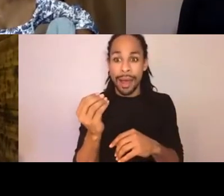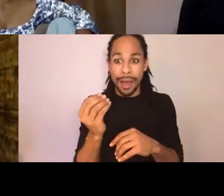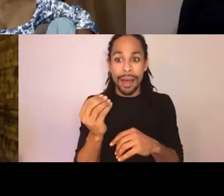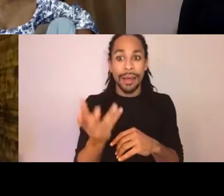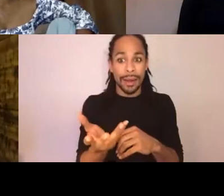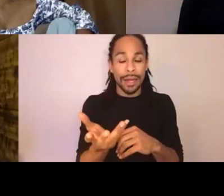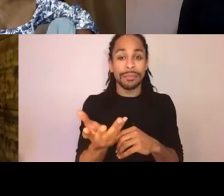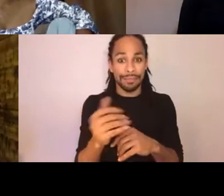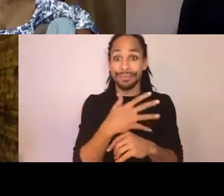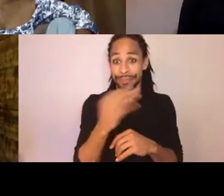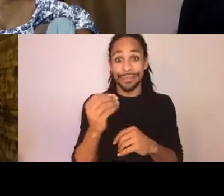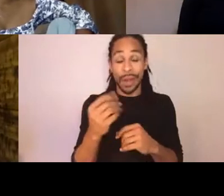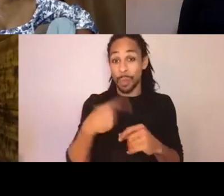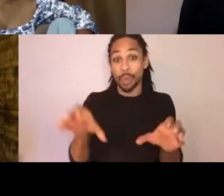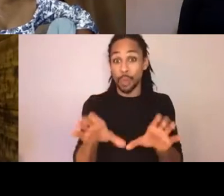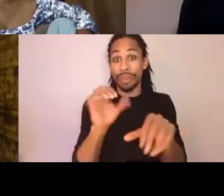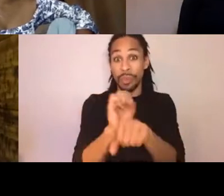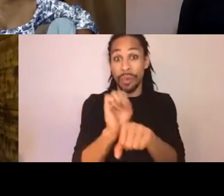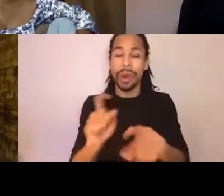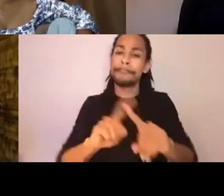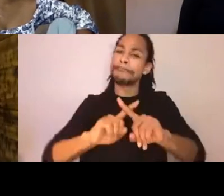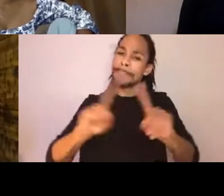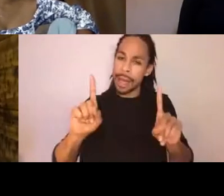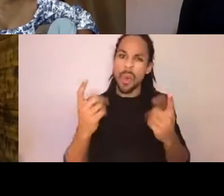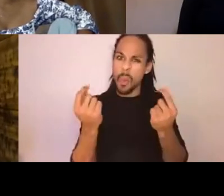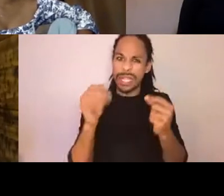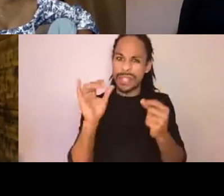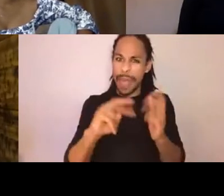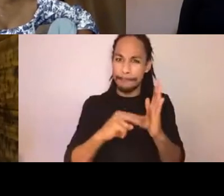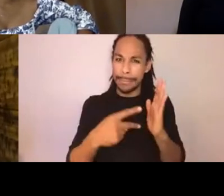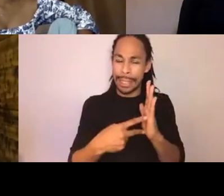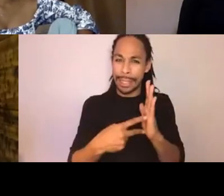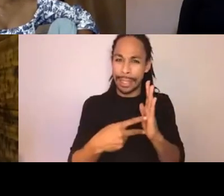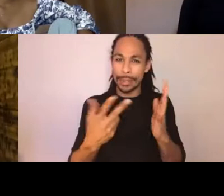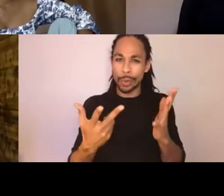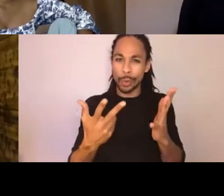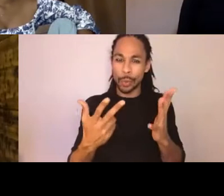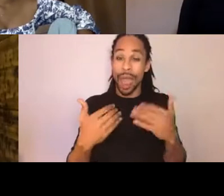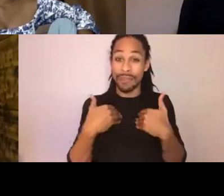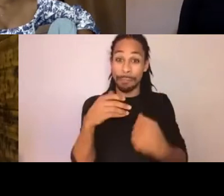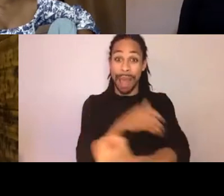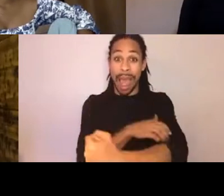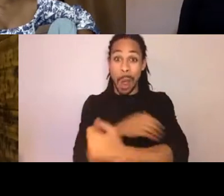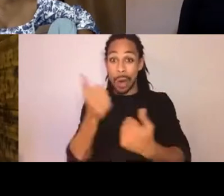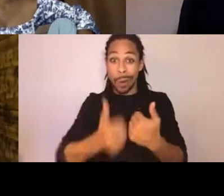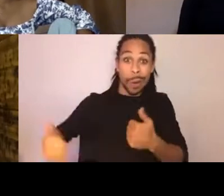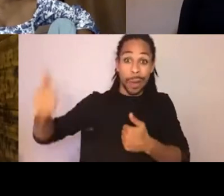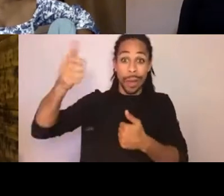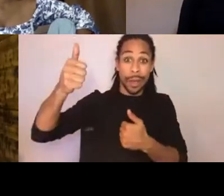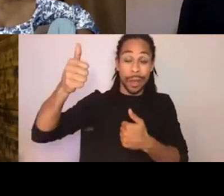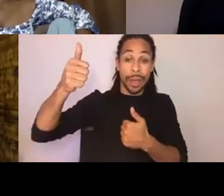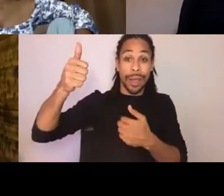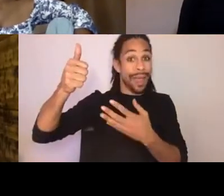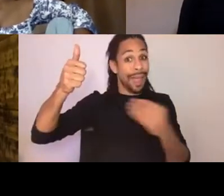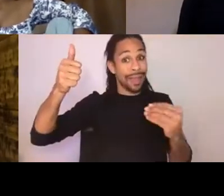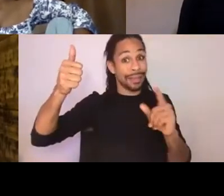work. But what does it mean, you know? And to be in a position of power also, and, you